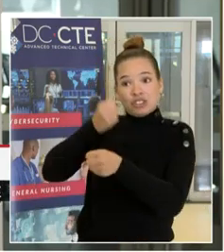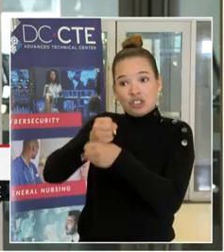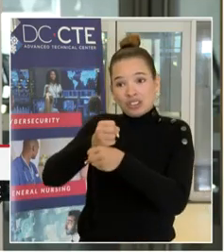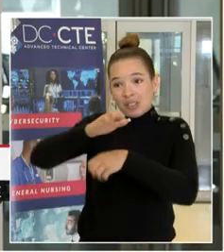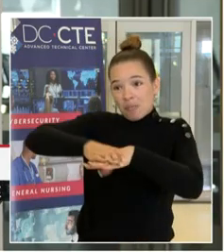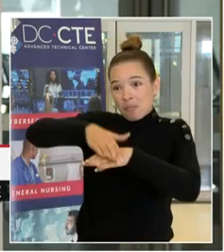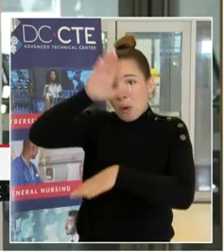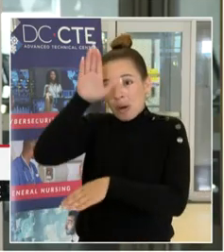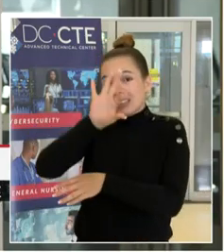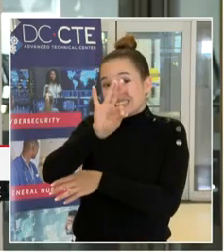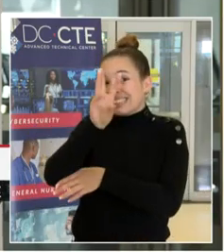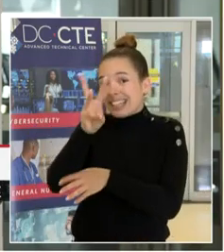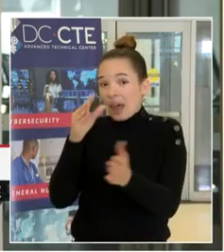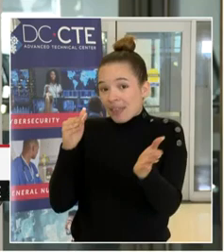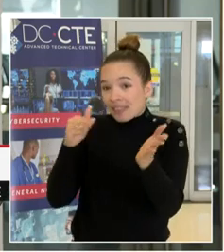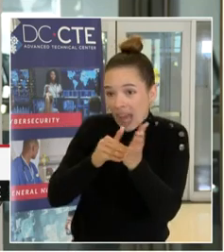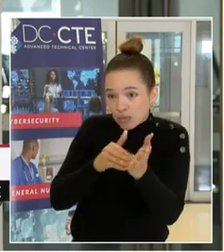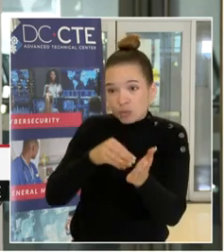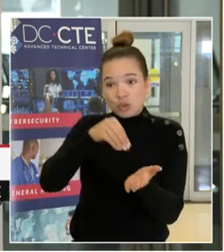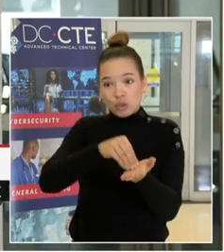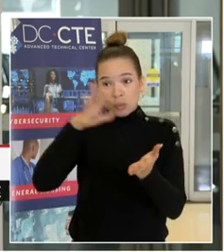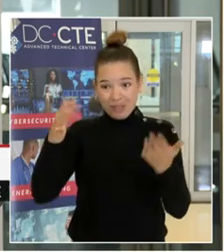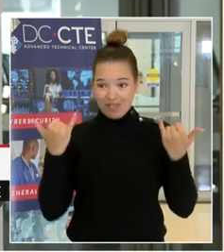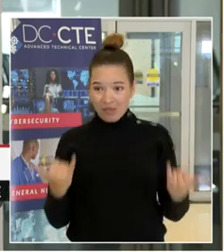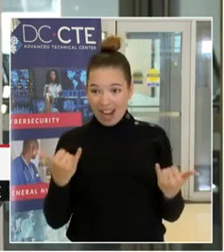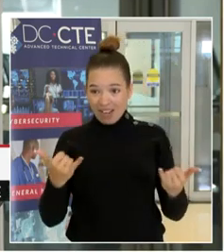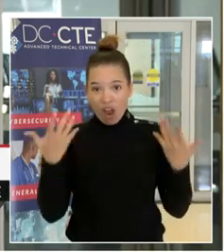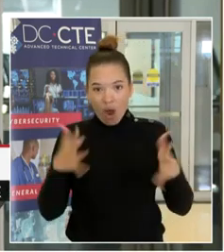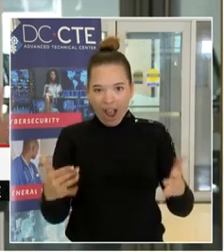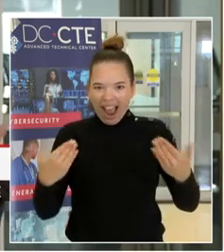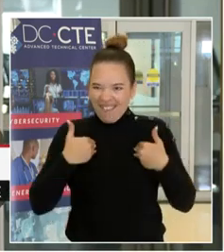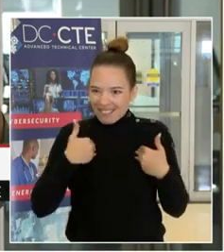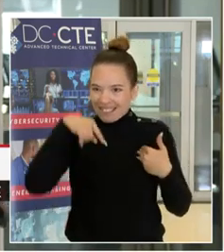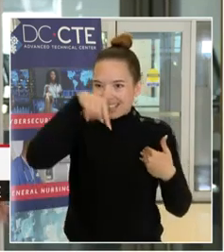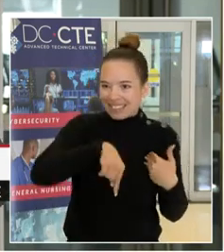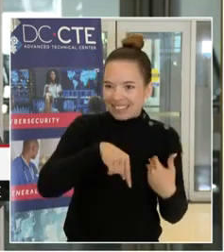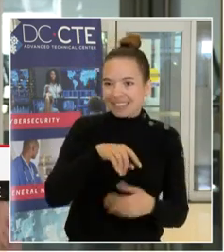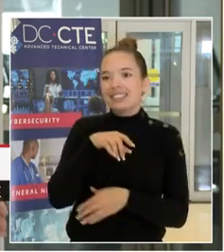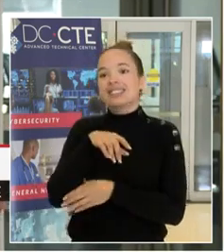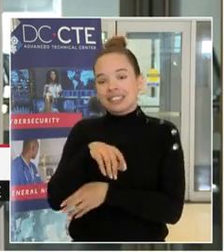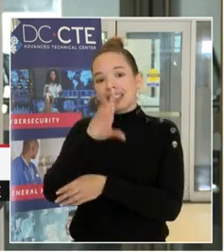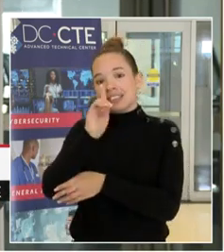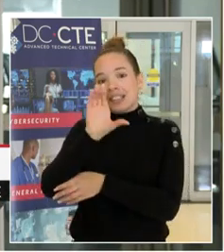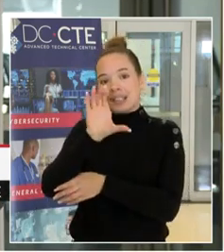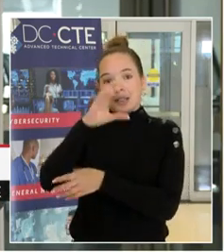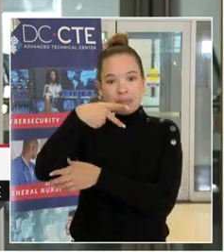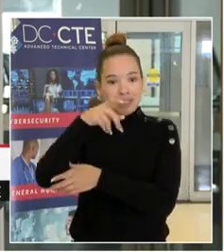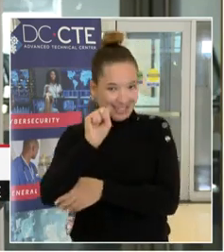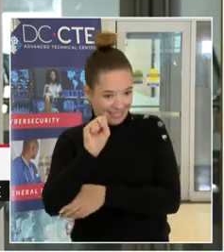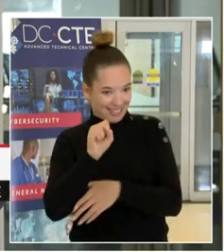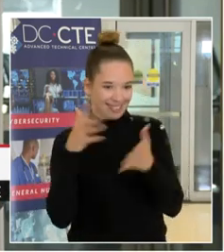96,000 students currently counted in DCPS in our public charter schools.